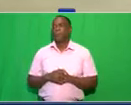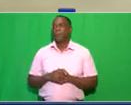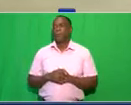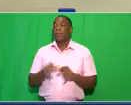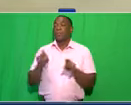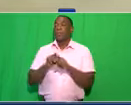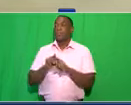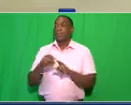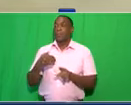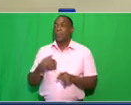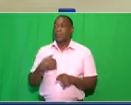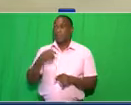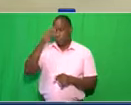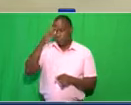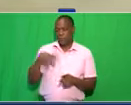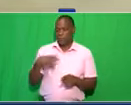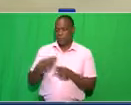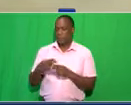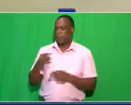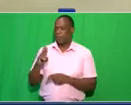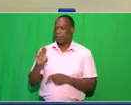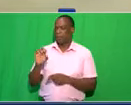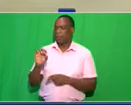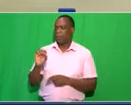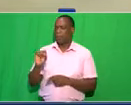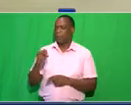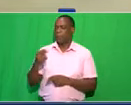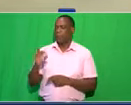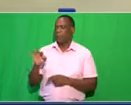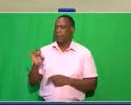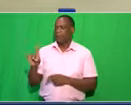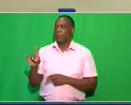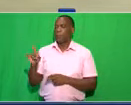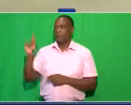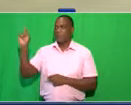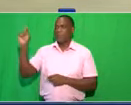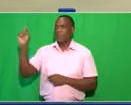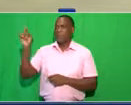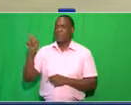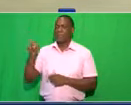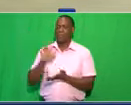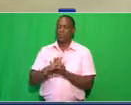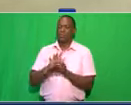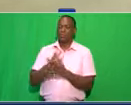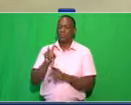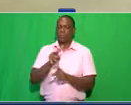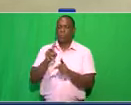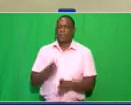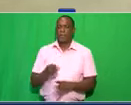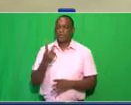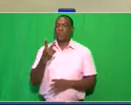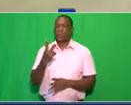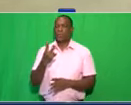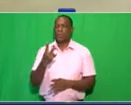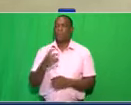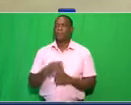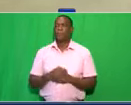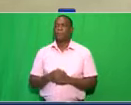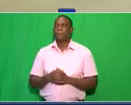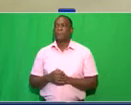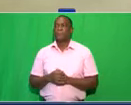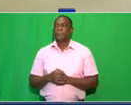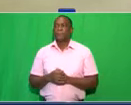us live via Zoom. He's the school supervisor to acting. And we do have a question here for